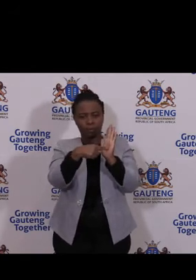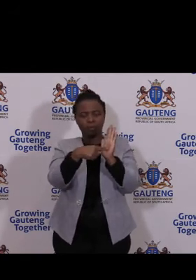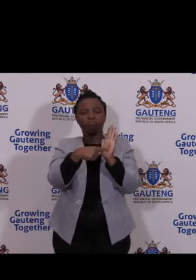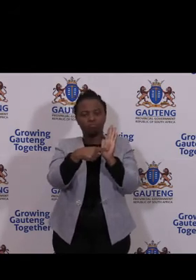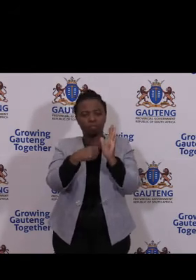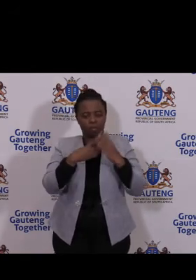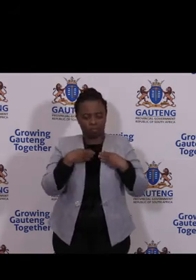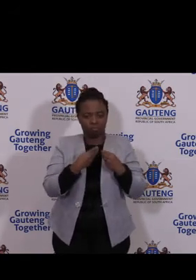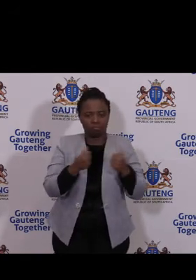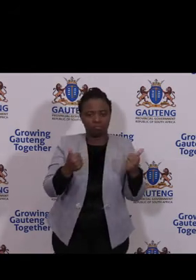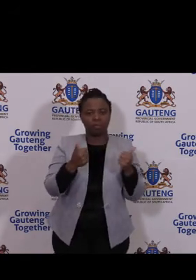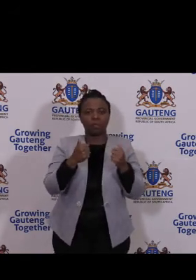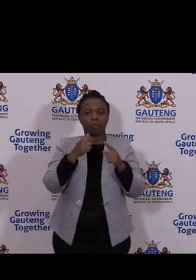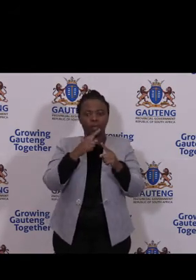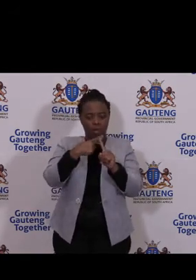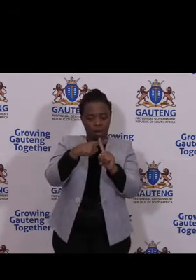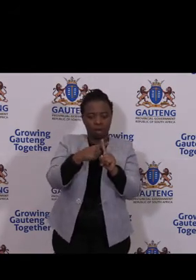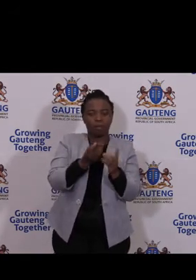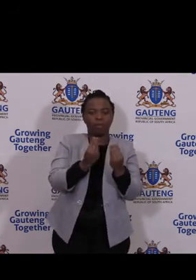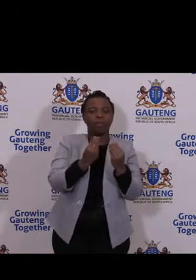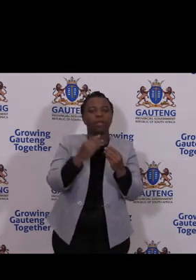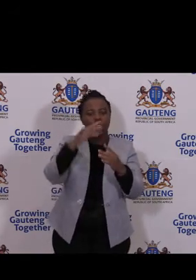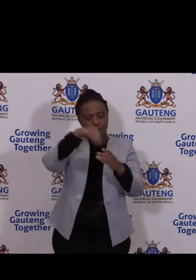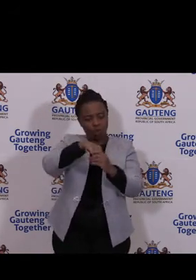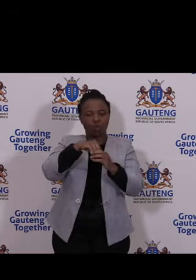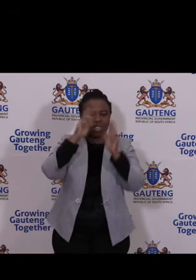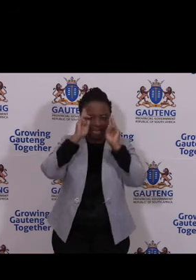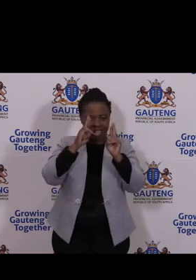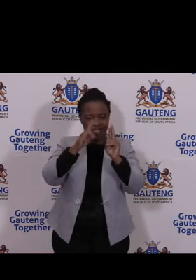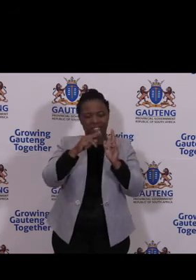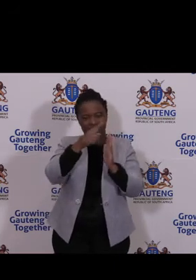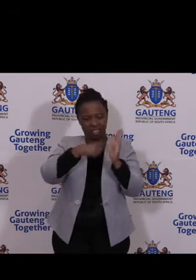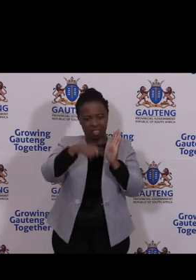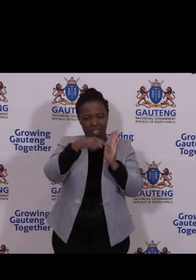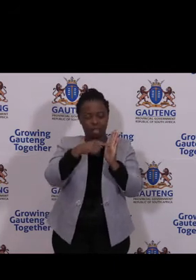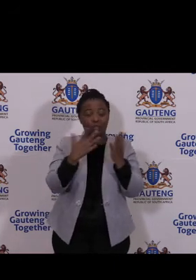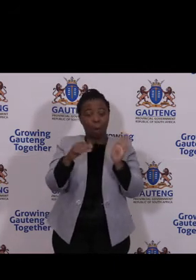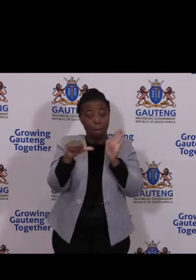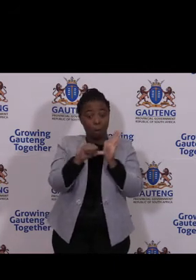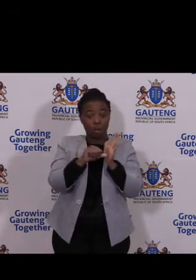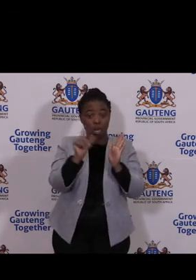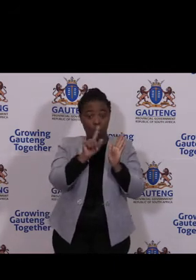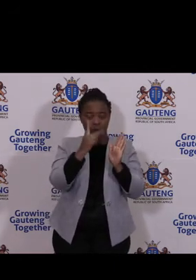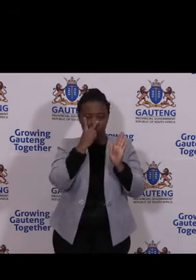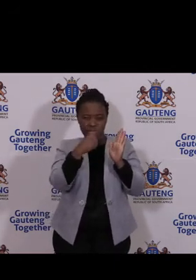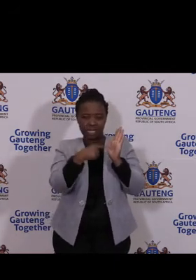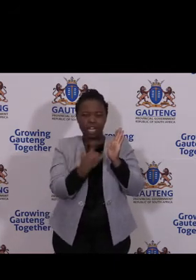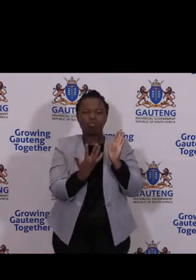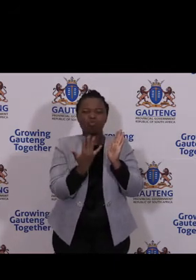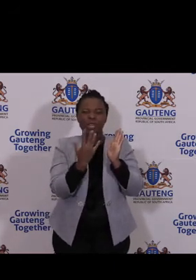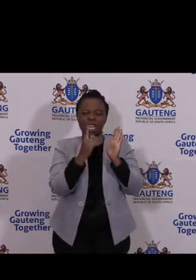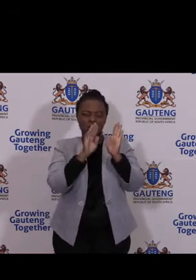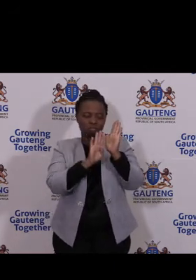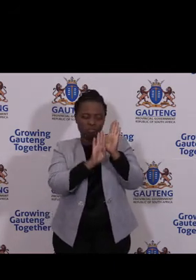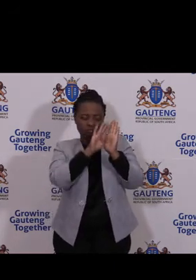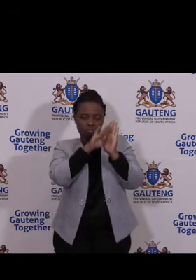recoveries, and active cases, including mortality. One thing that is important to note is to see how the green curve is